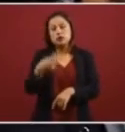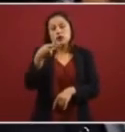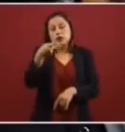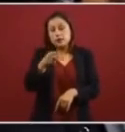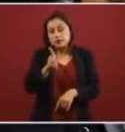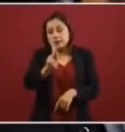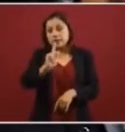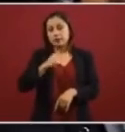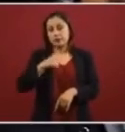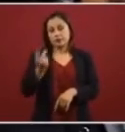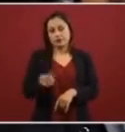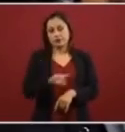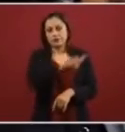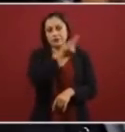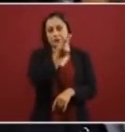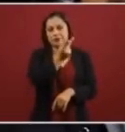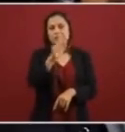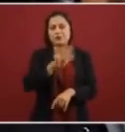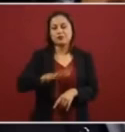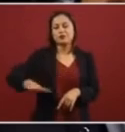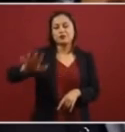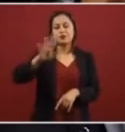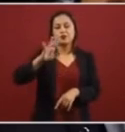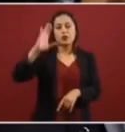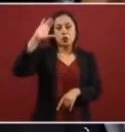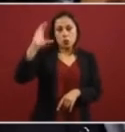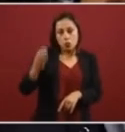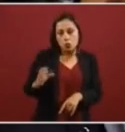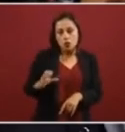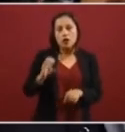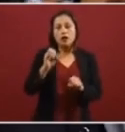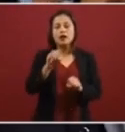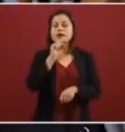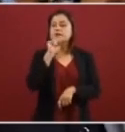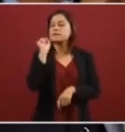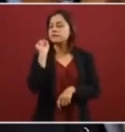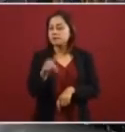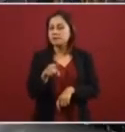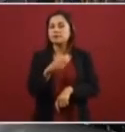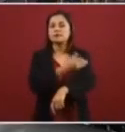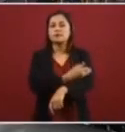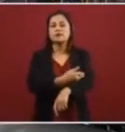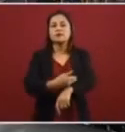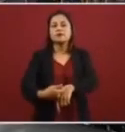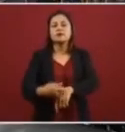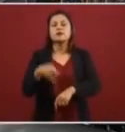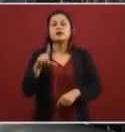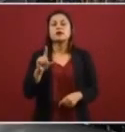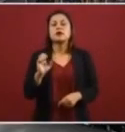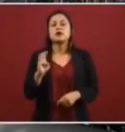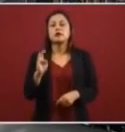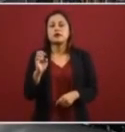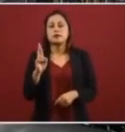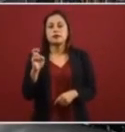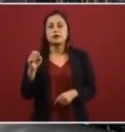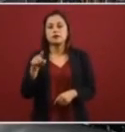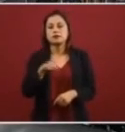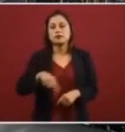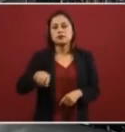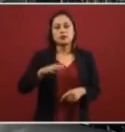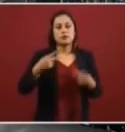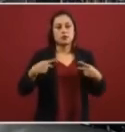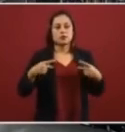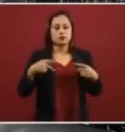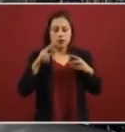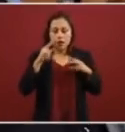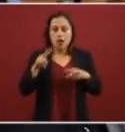Culiacán y lo más reciente el tema de Levarón que ha causado bastante conmoción en la sociedad hay